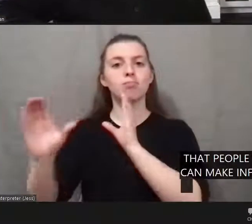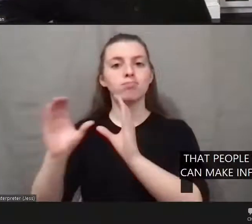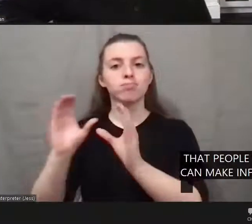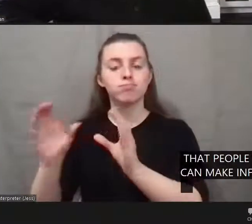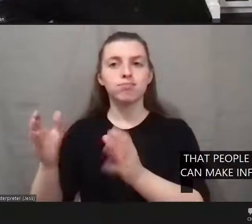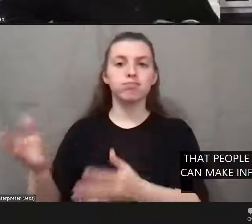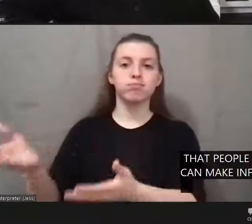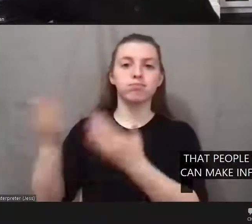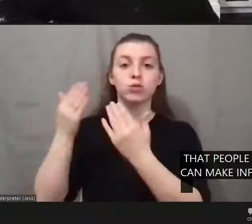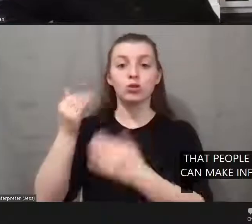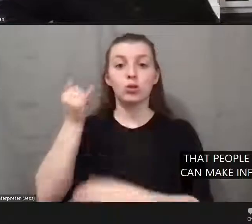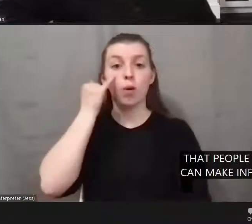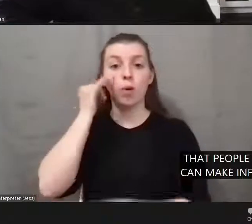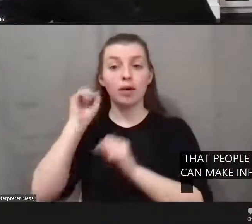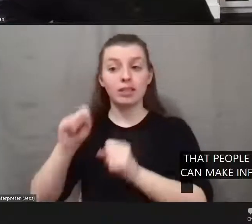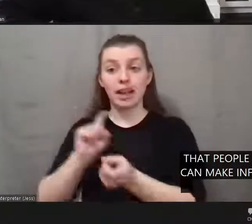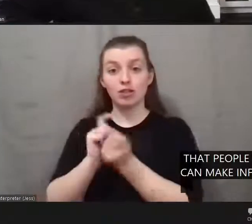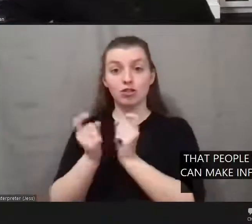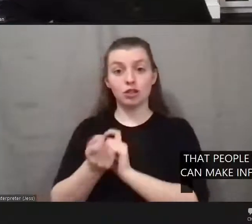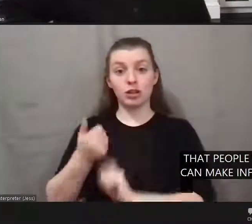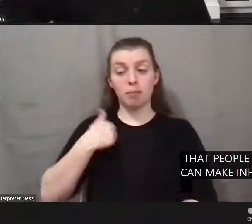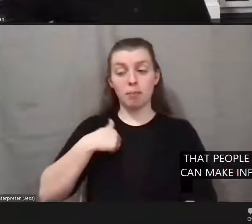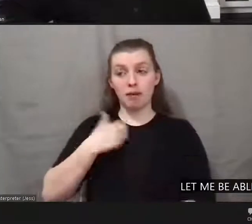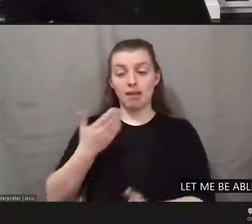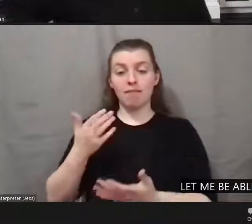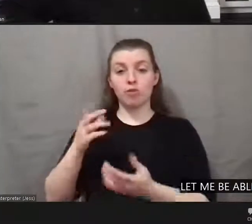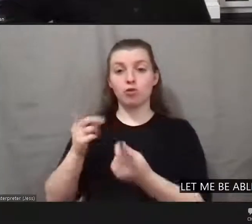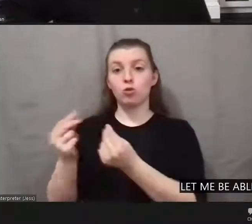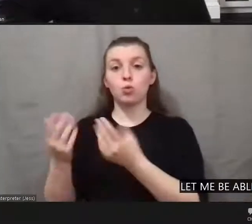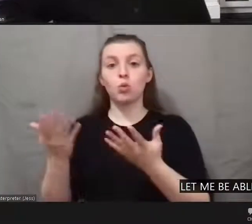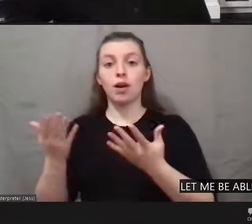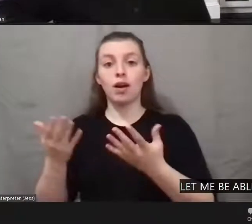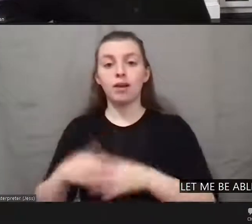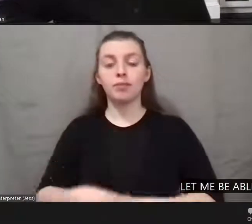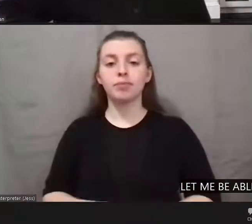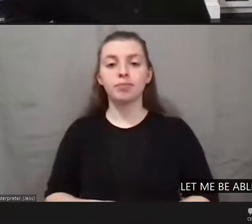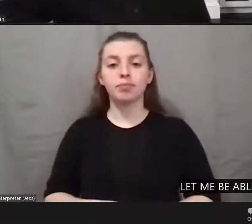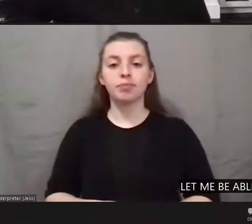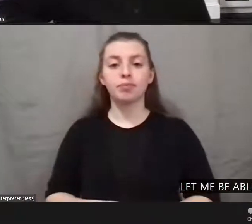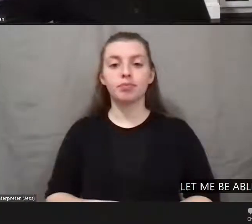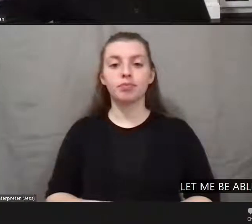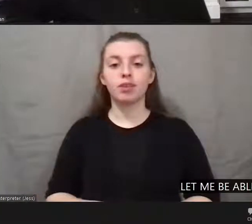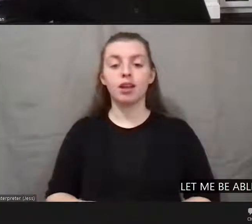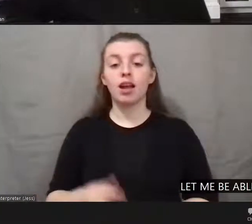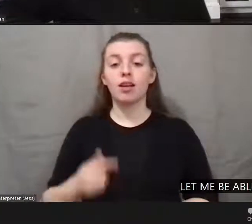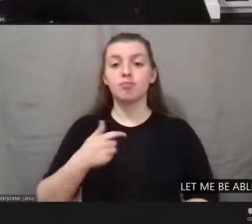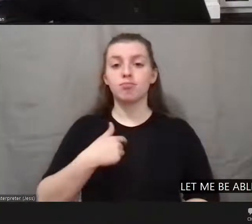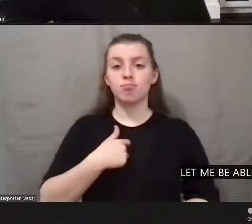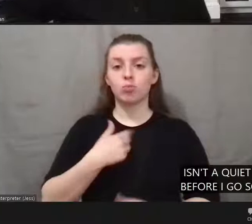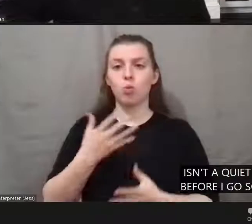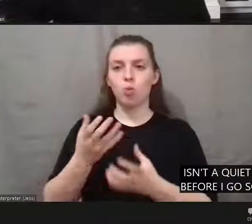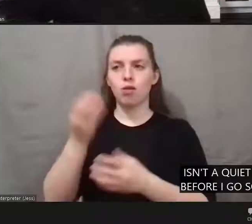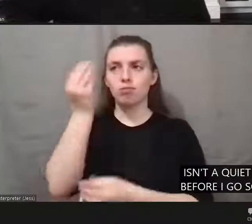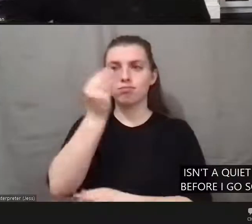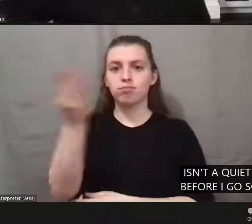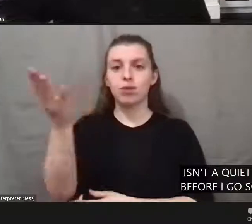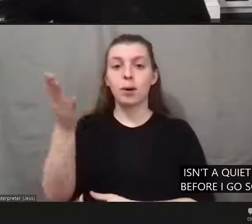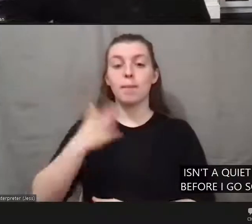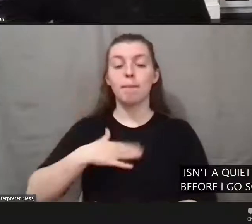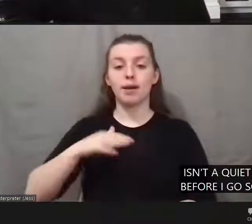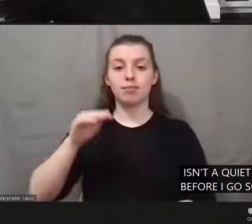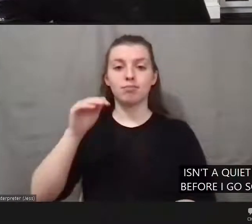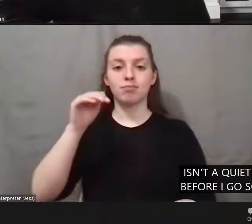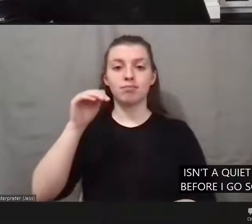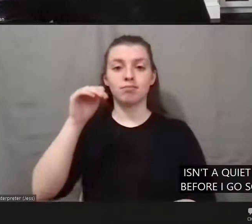there isn't a quiet space before I go somewhere with my son who has autism, if we need to be able to have that. Let your audience or